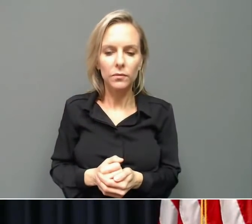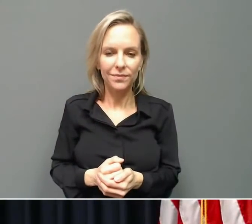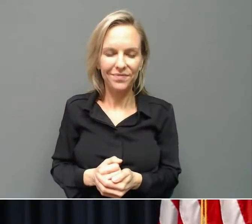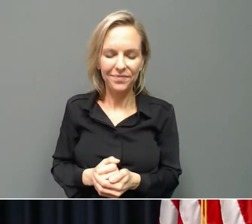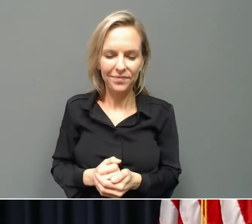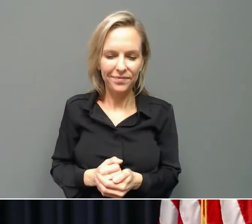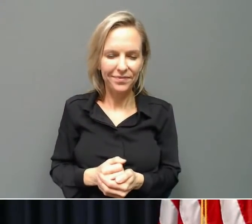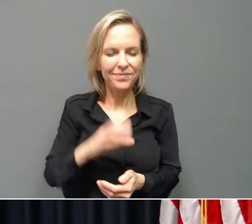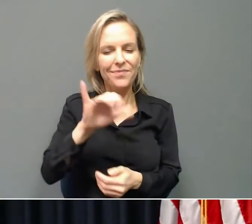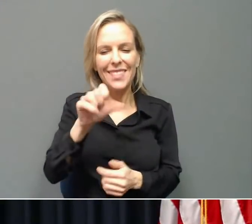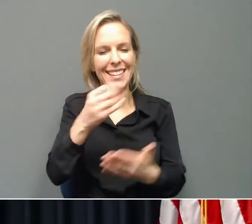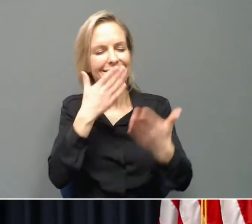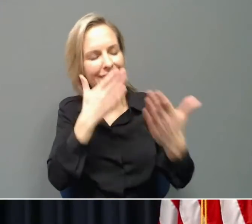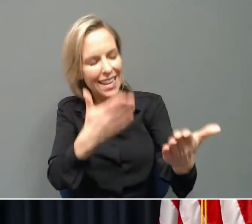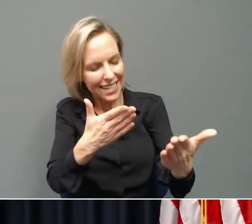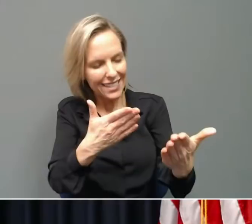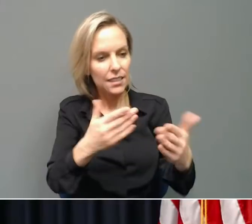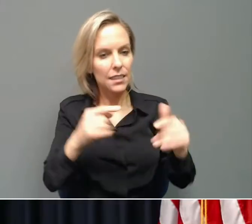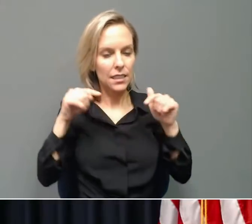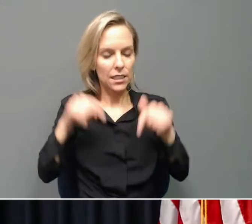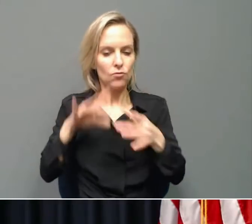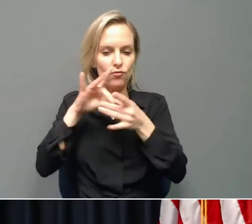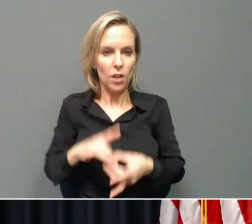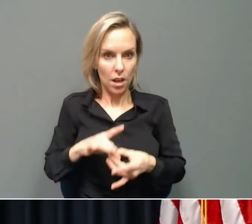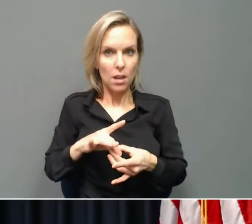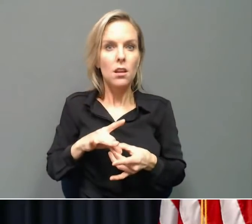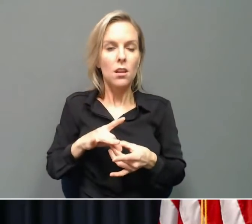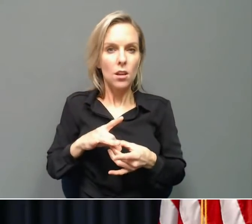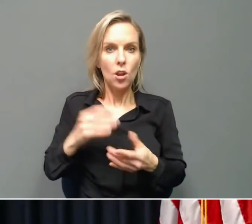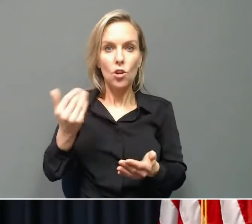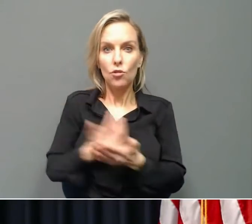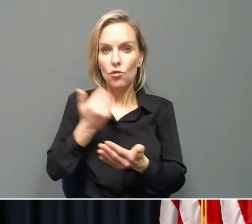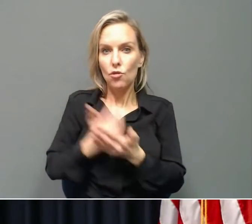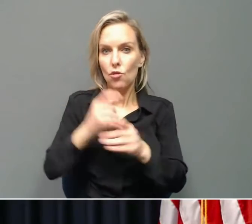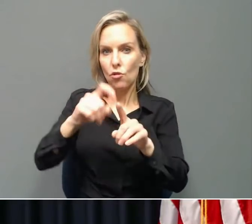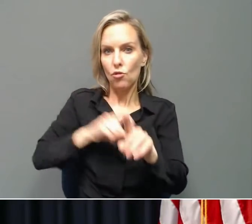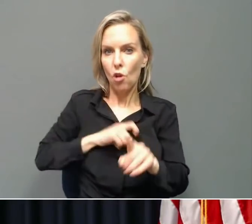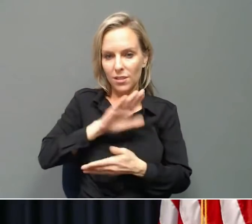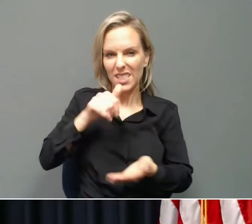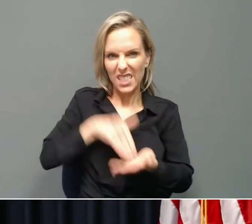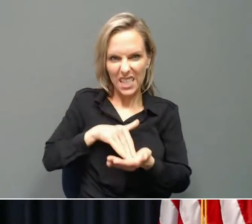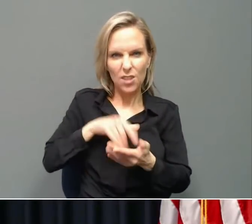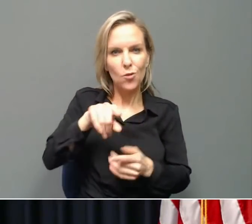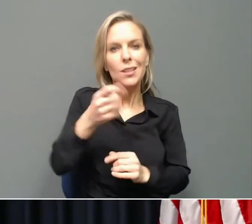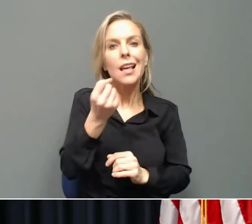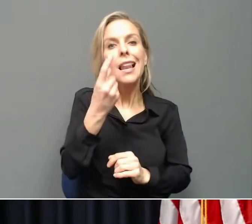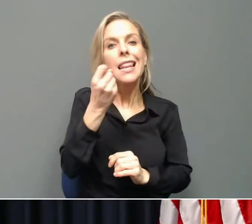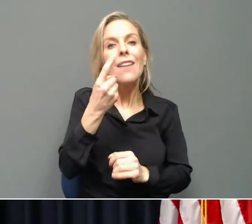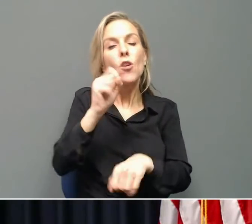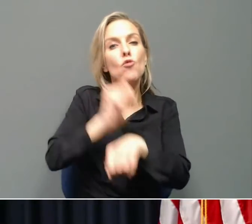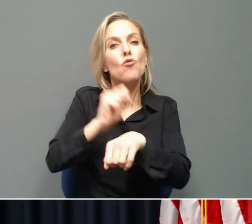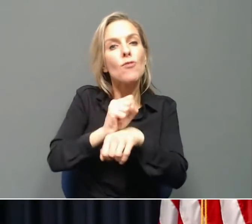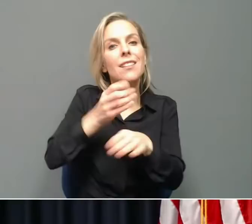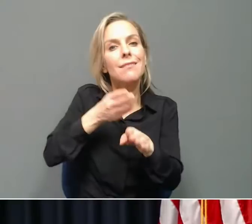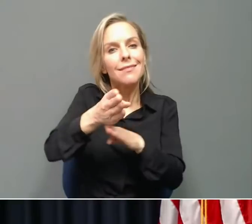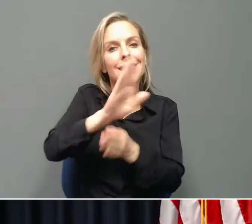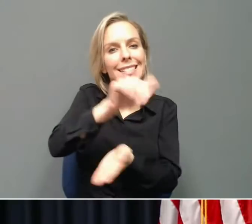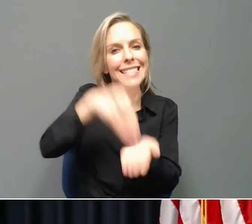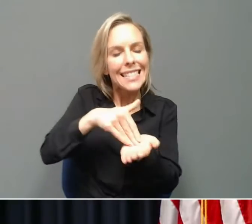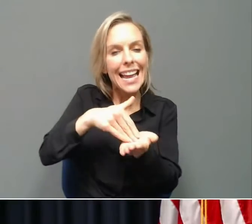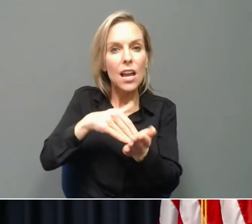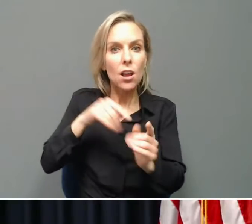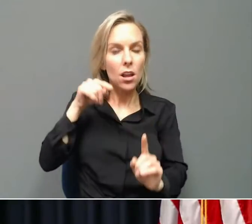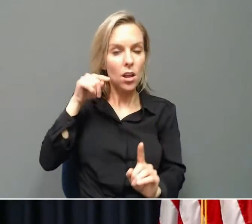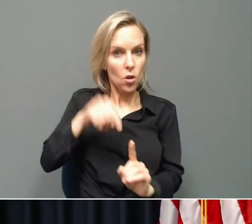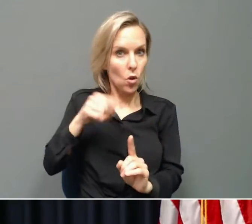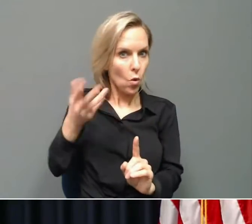Yes, thank you. So this is regarding the new call center and those working in the 11 career centers. To what degree are those staffers going to be able to